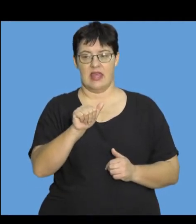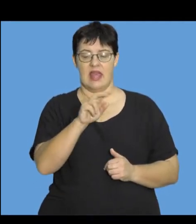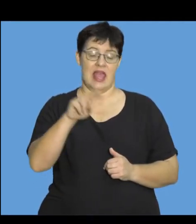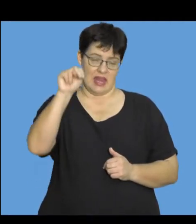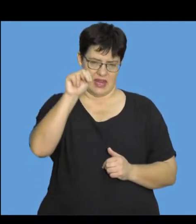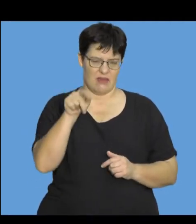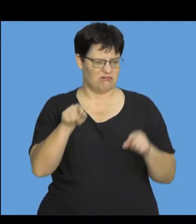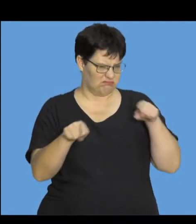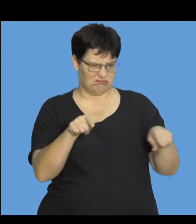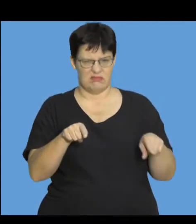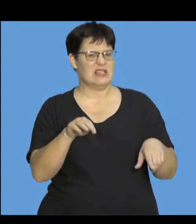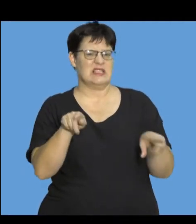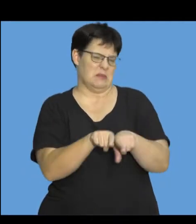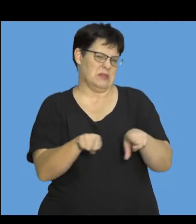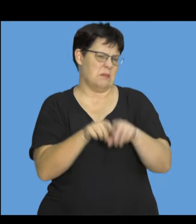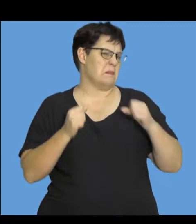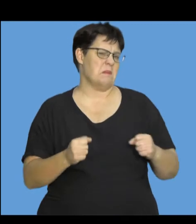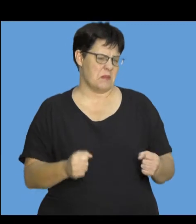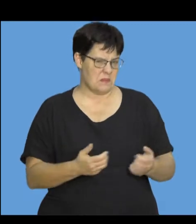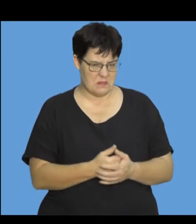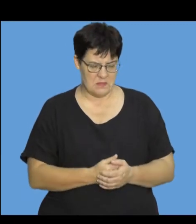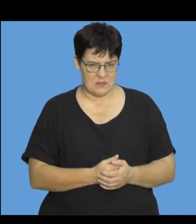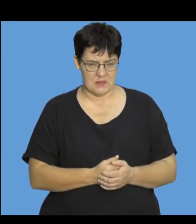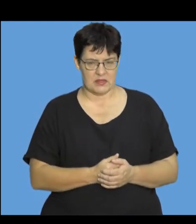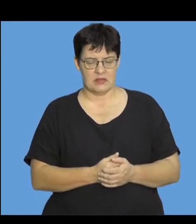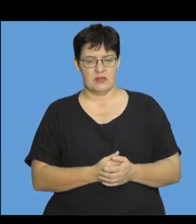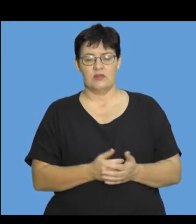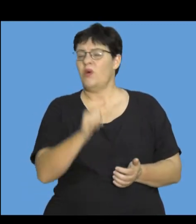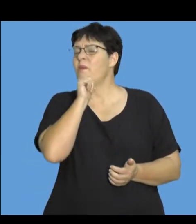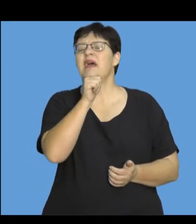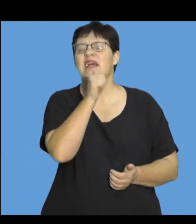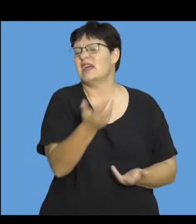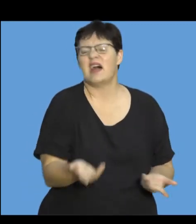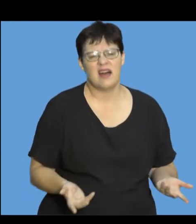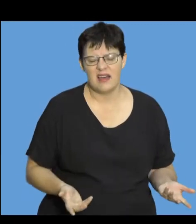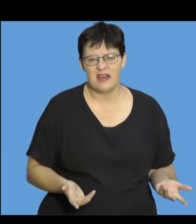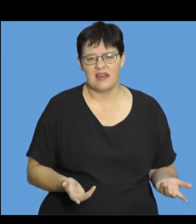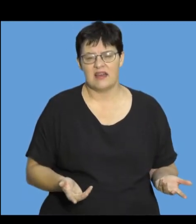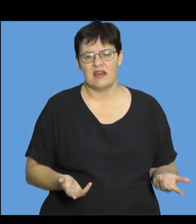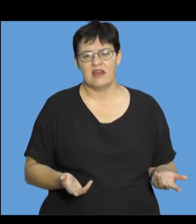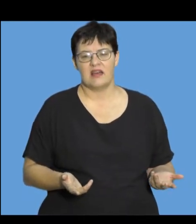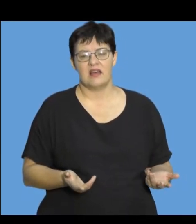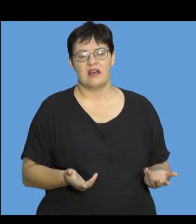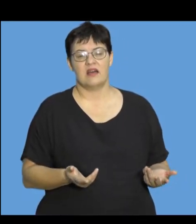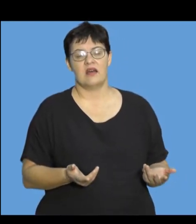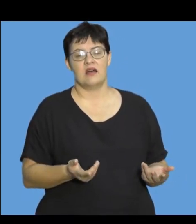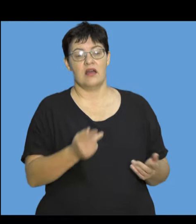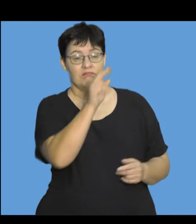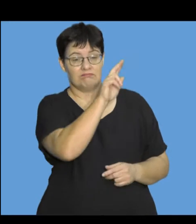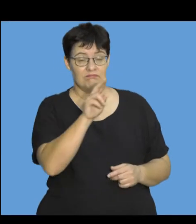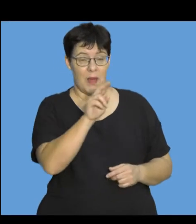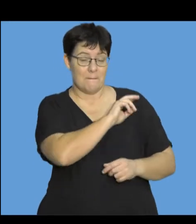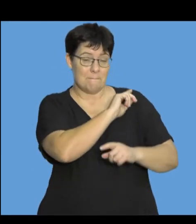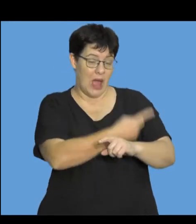n. They mean one and the same thing, right? Even with this, it doesn't matter how many powers you have that